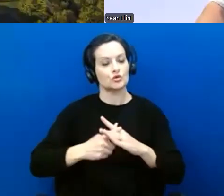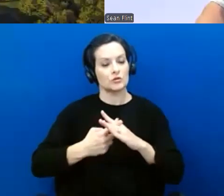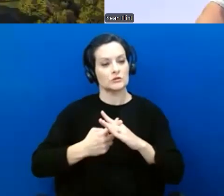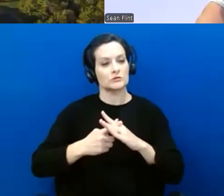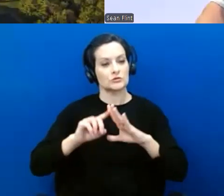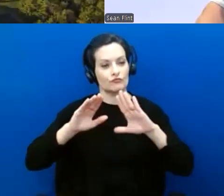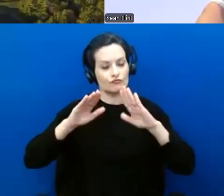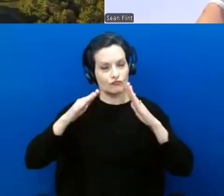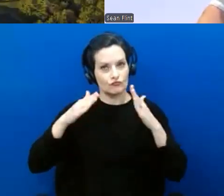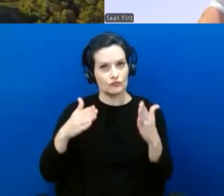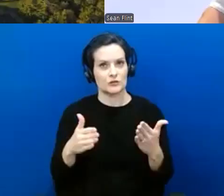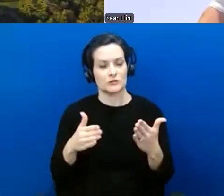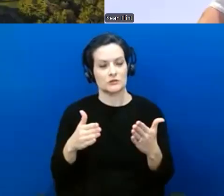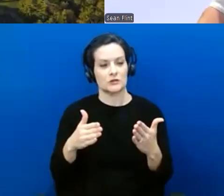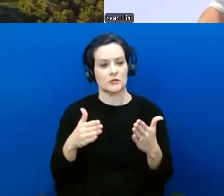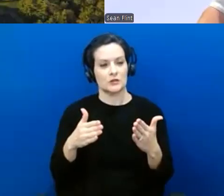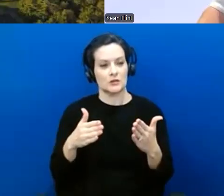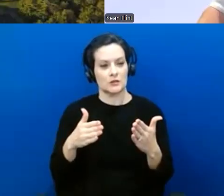not only